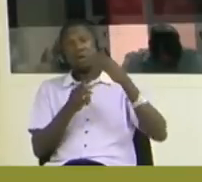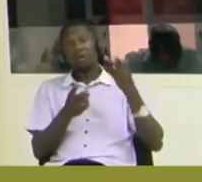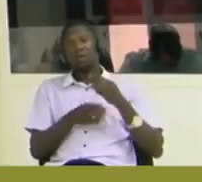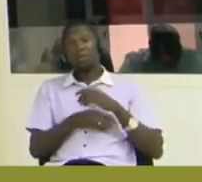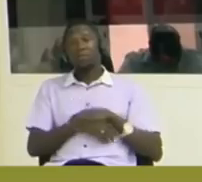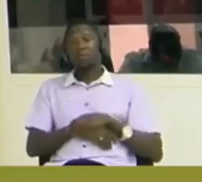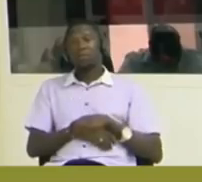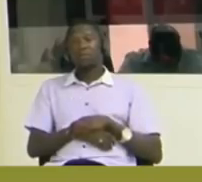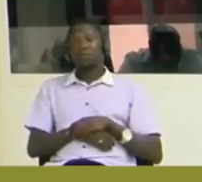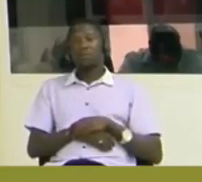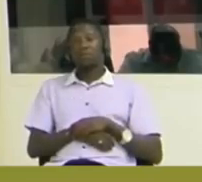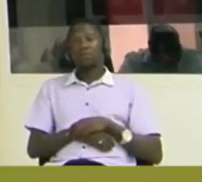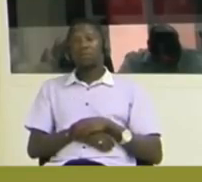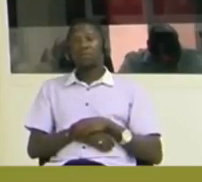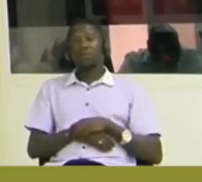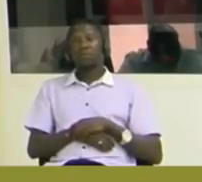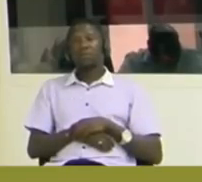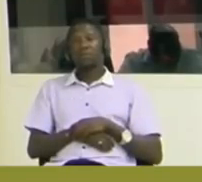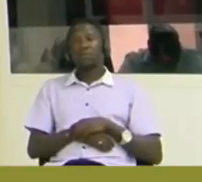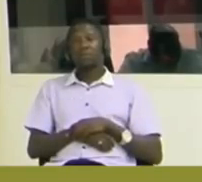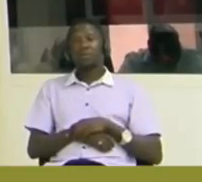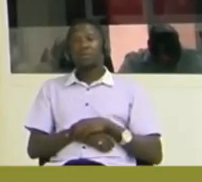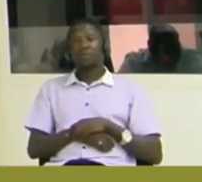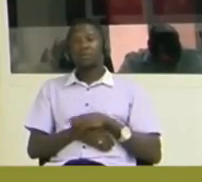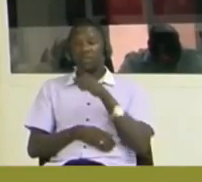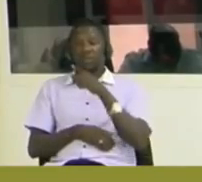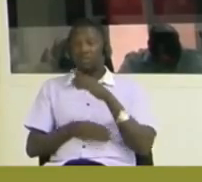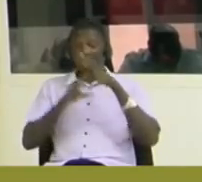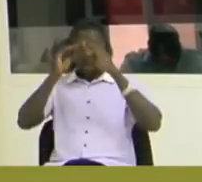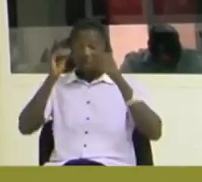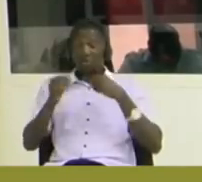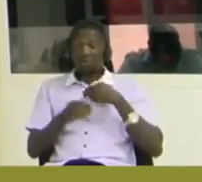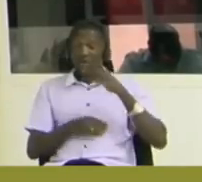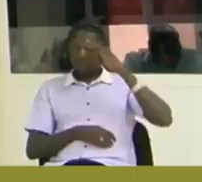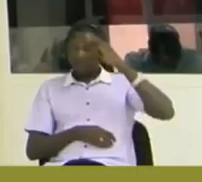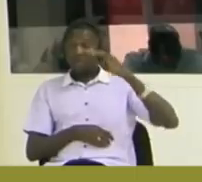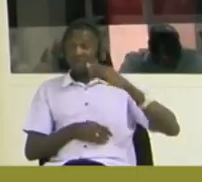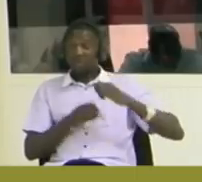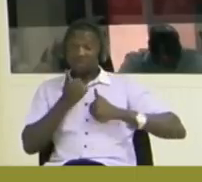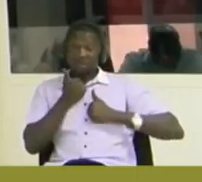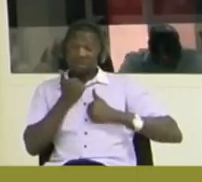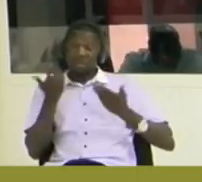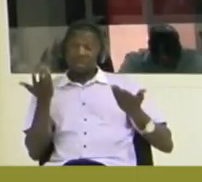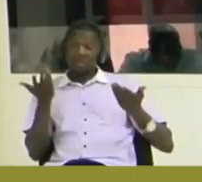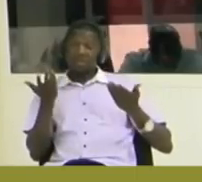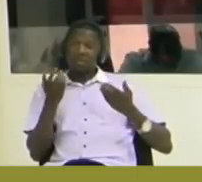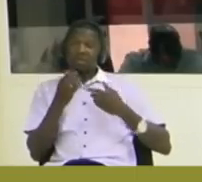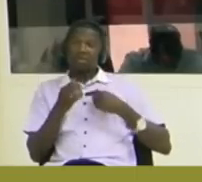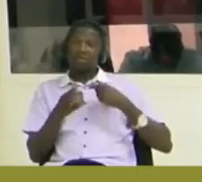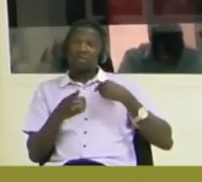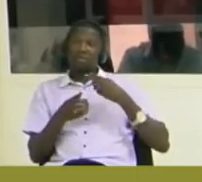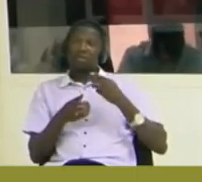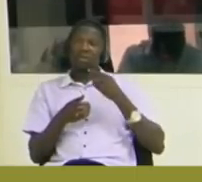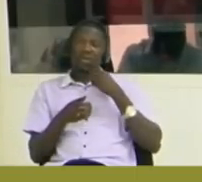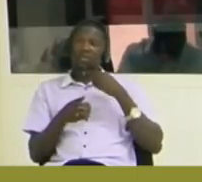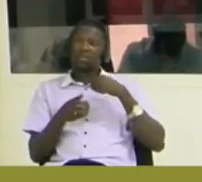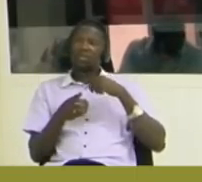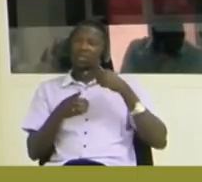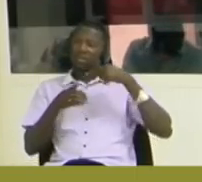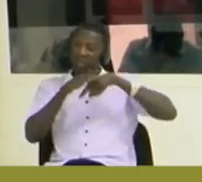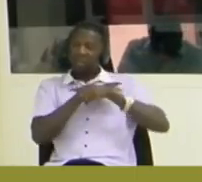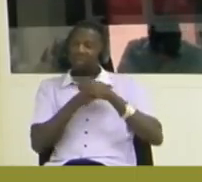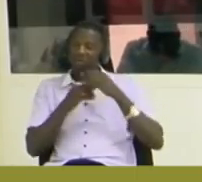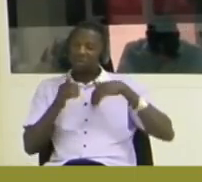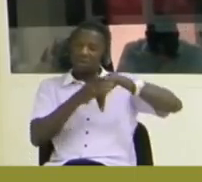This is the house of a minister of state. But I was not inside. Yes. I was outside, according to him. Allow me